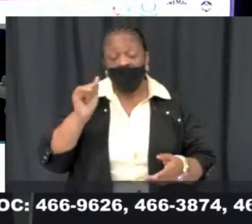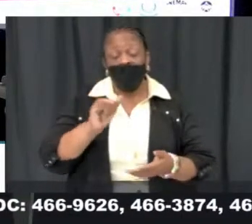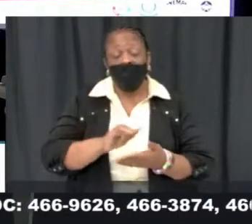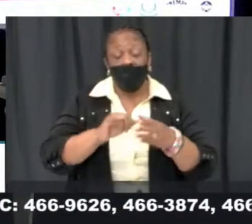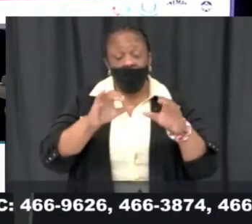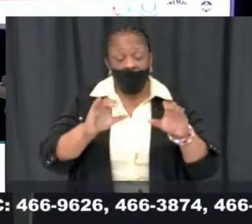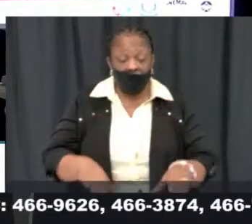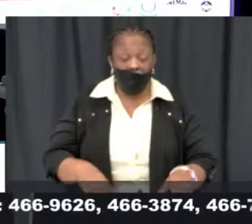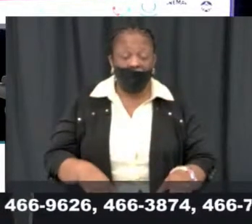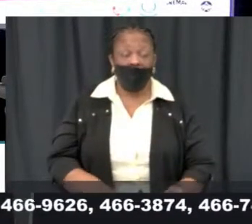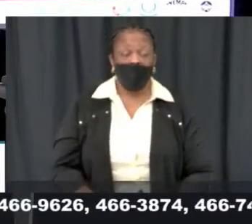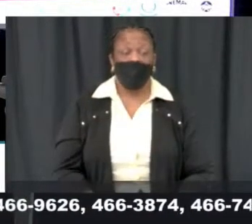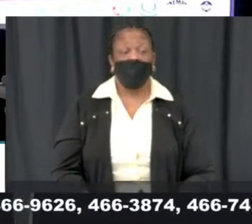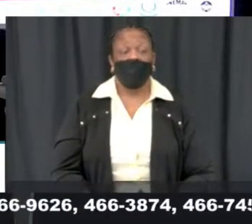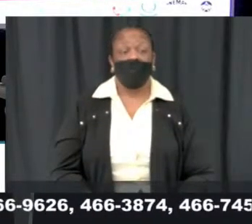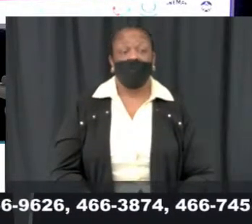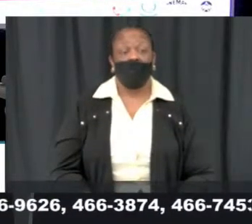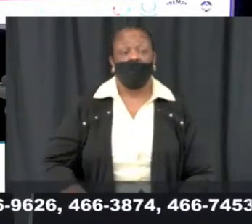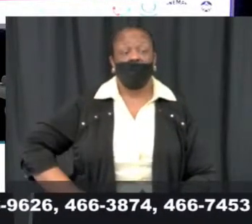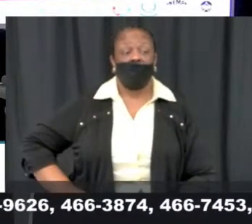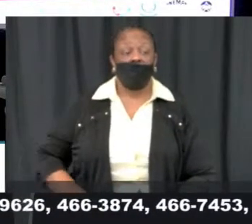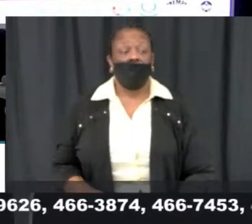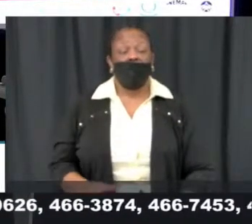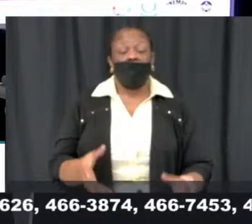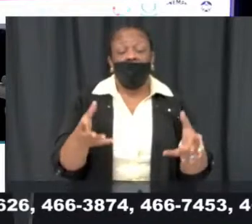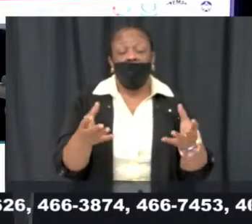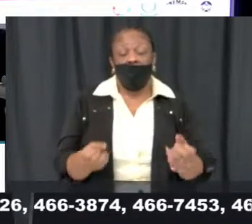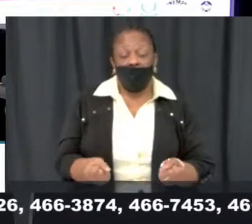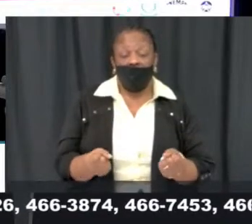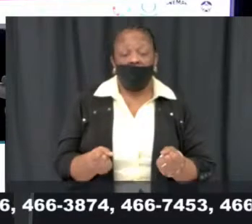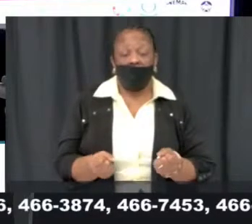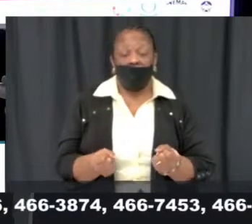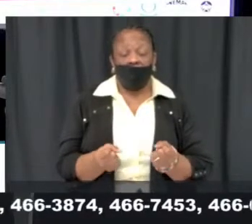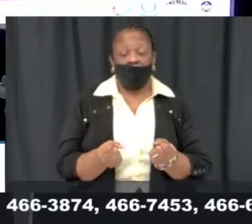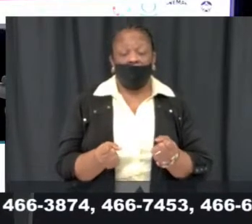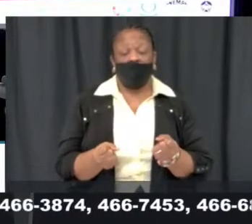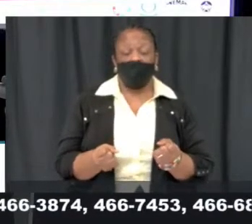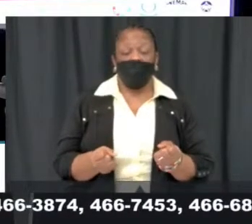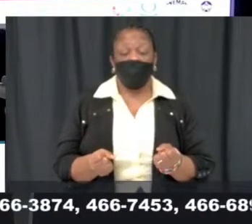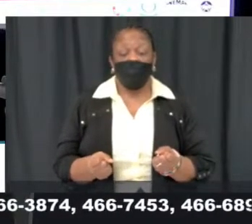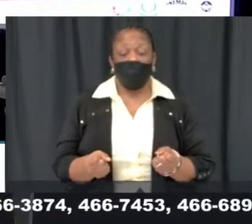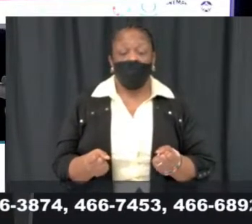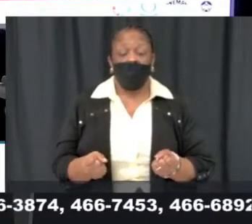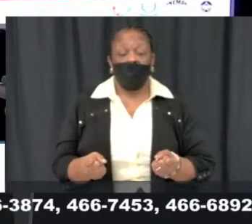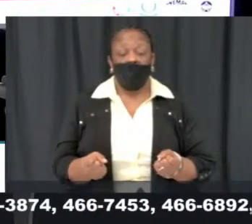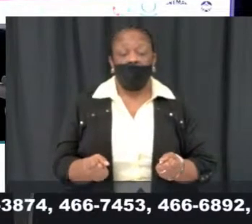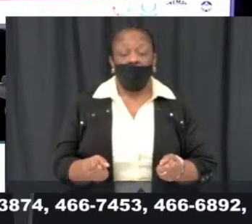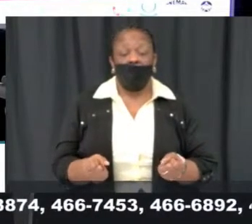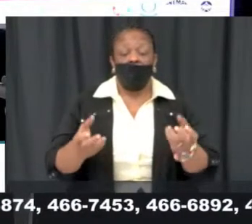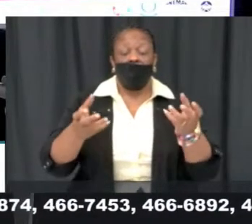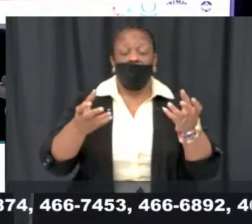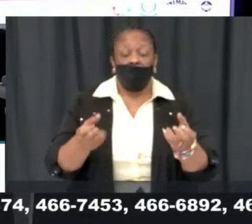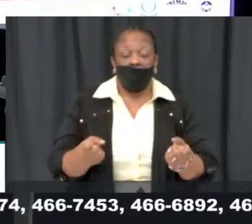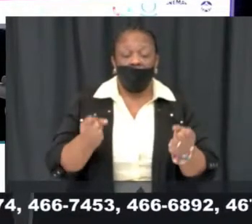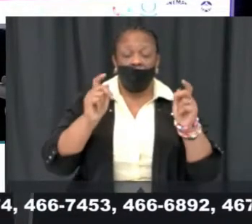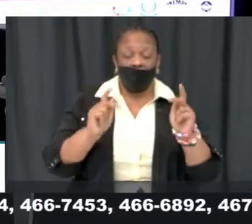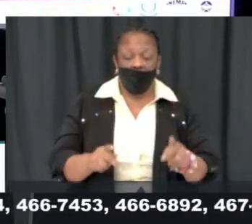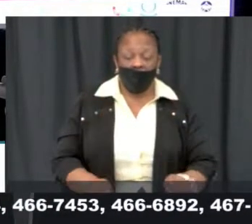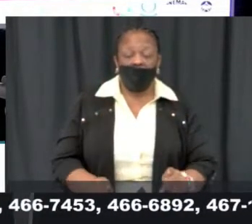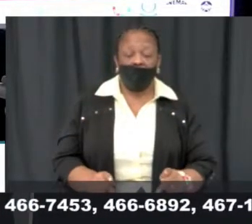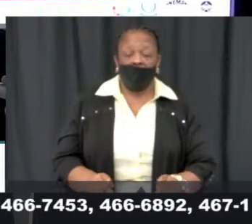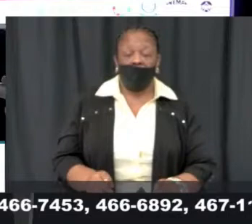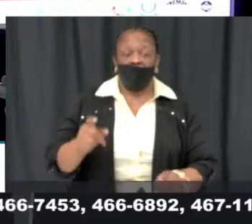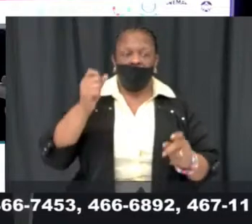of what is happening. Dr. Wilkinson has come under many attacks, unnecessary attacks. A family